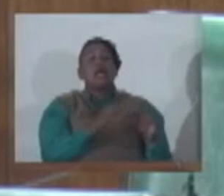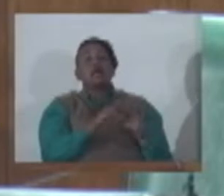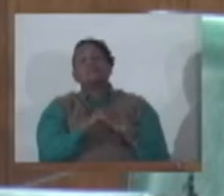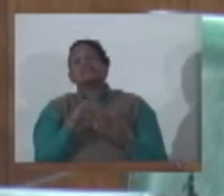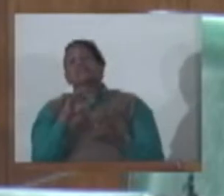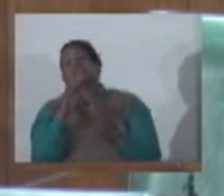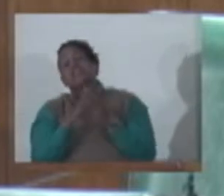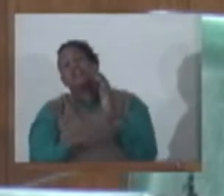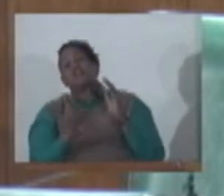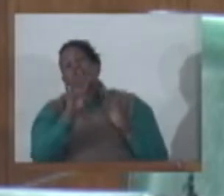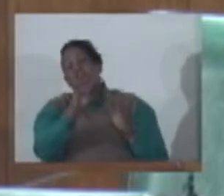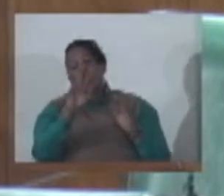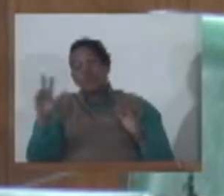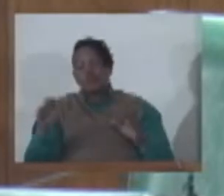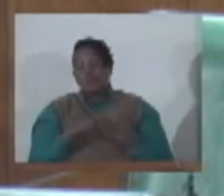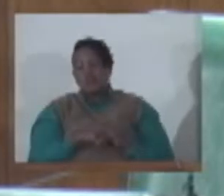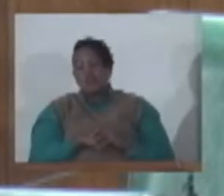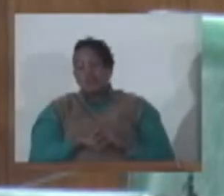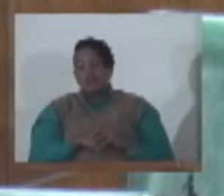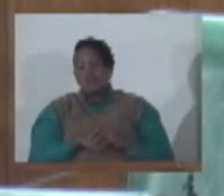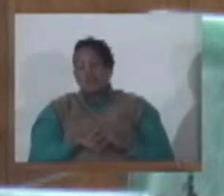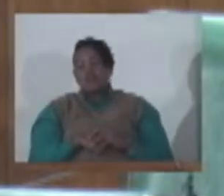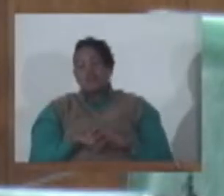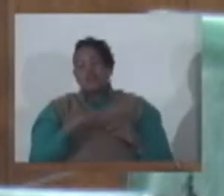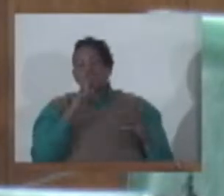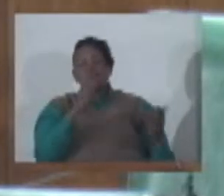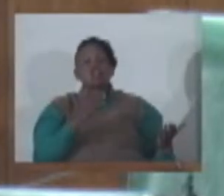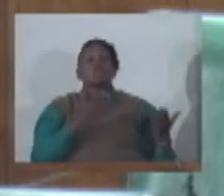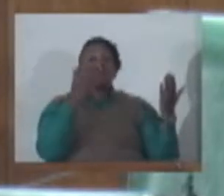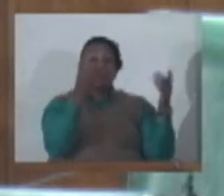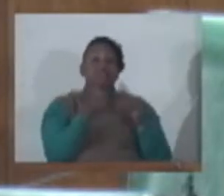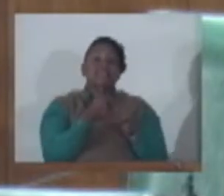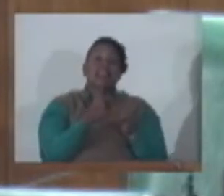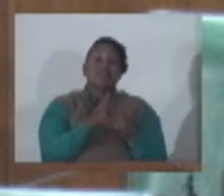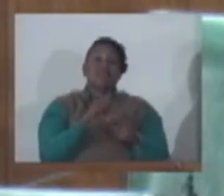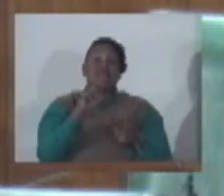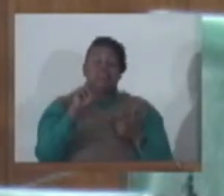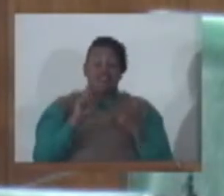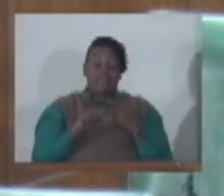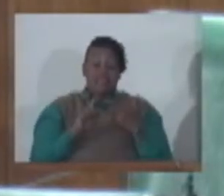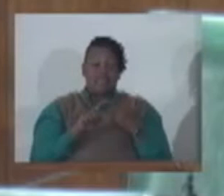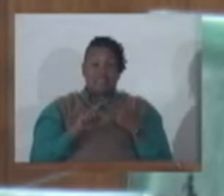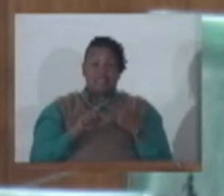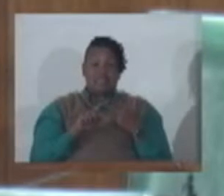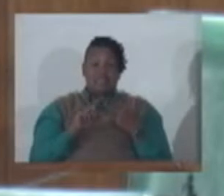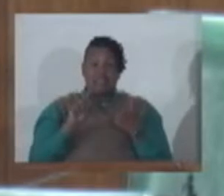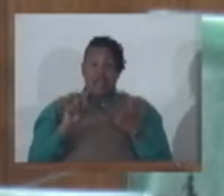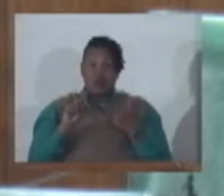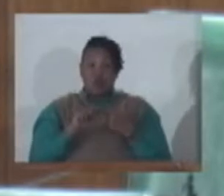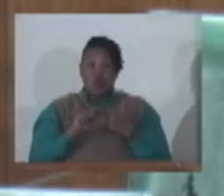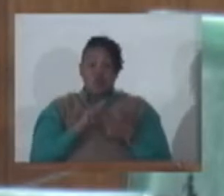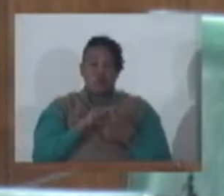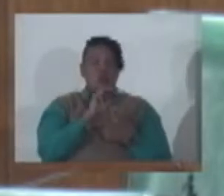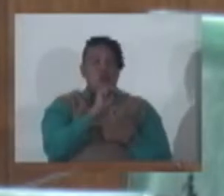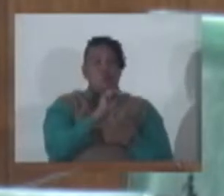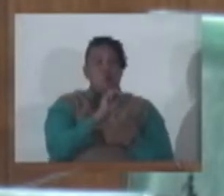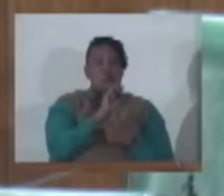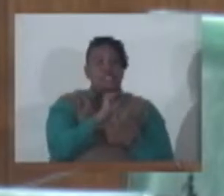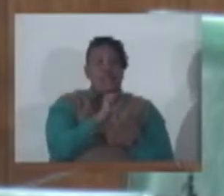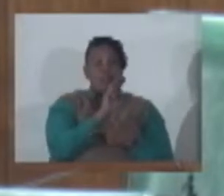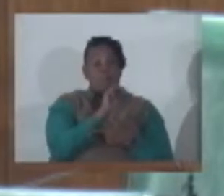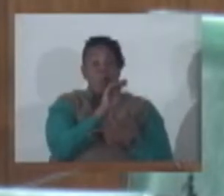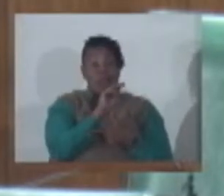Section 4.3. It is being recommended that the Denham Town and Mount Salem zones of special